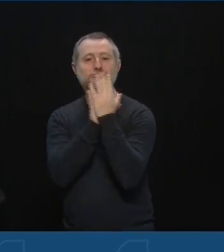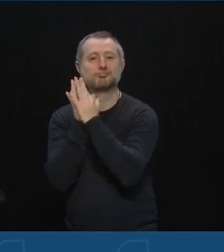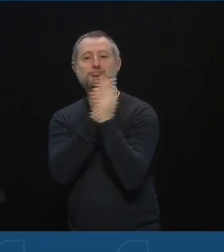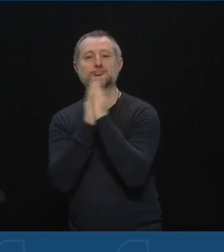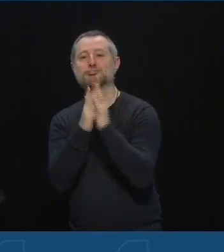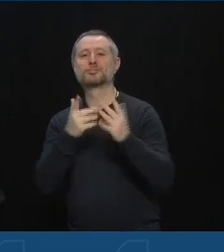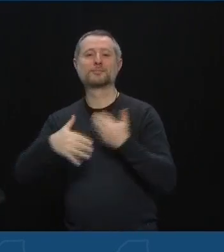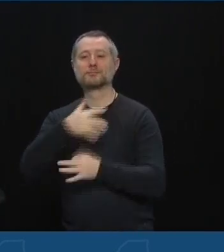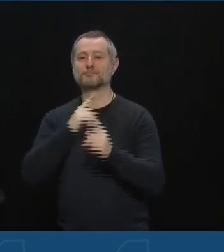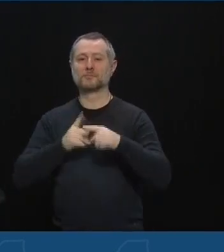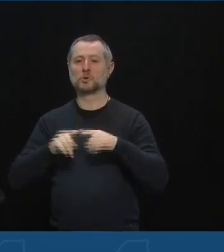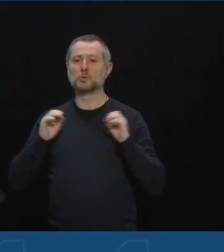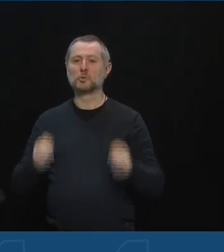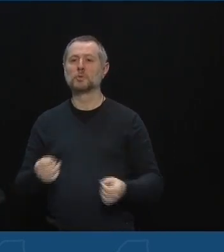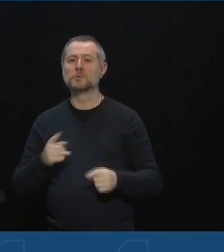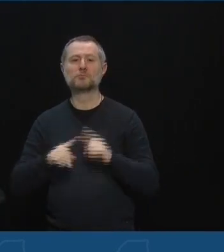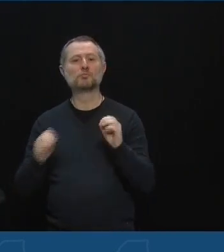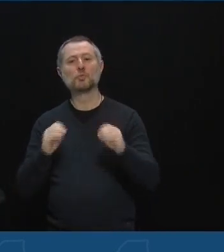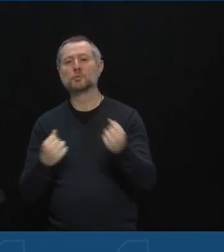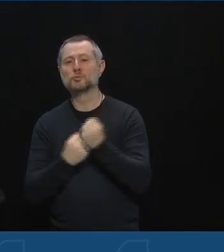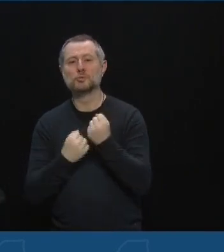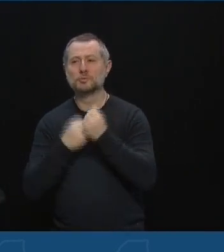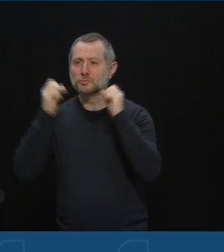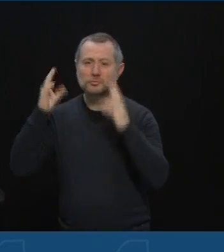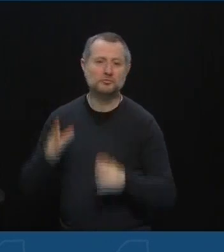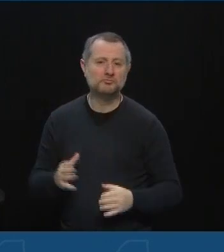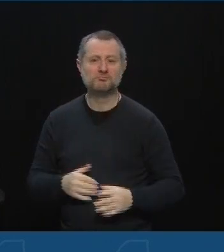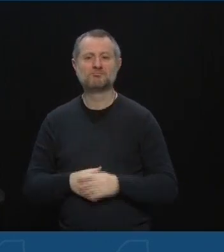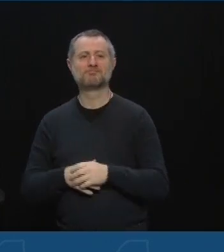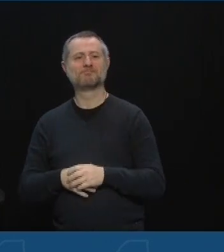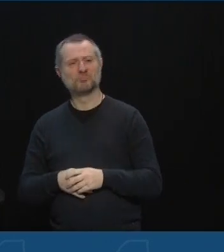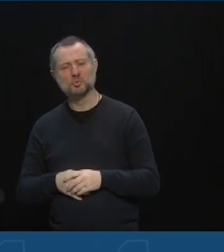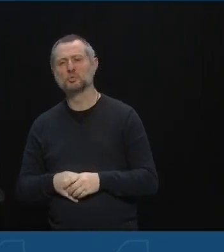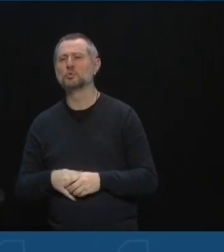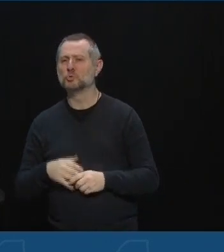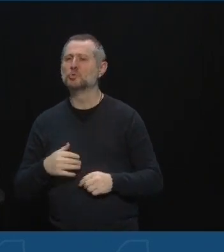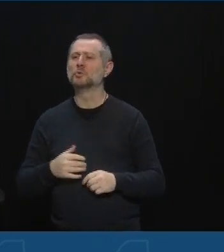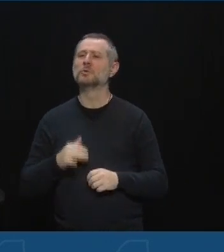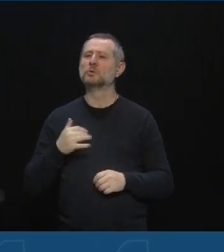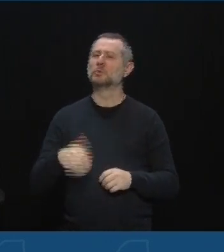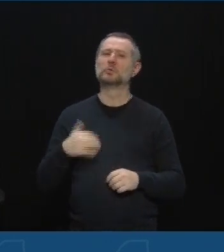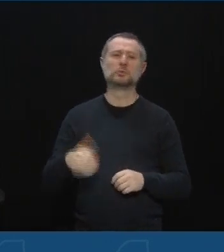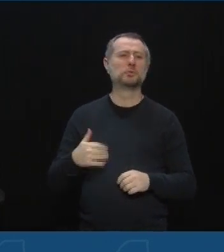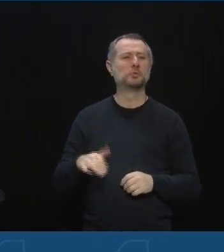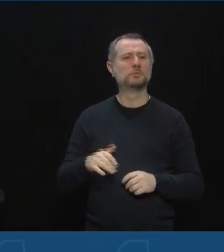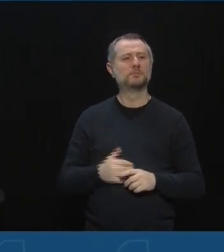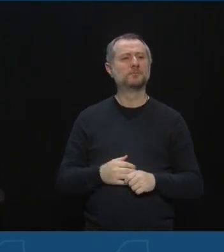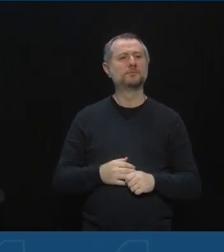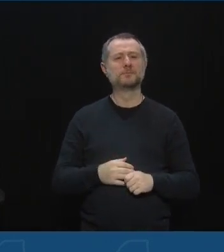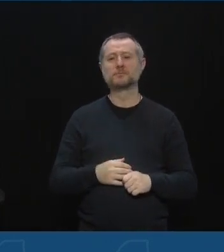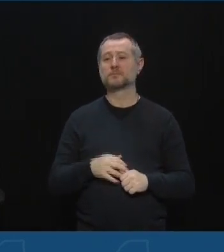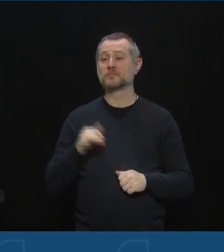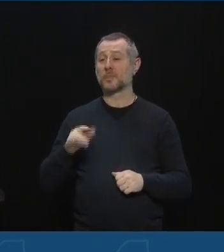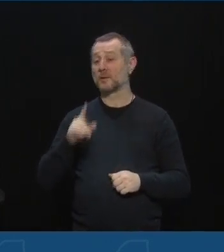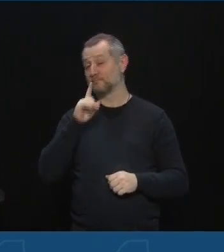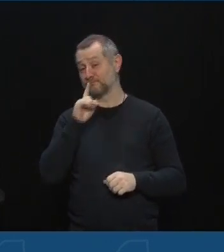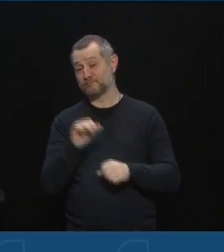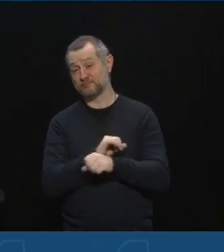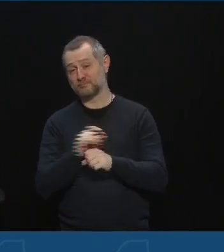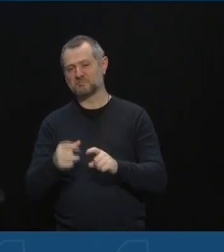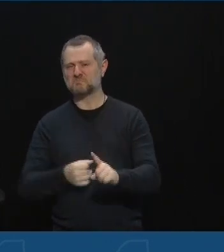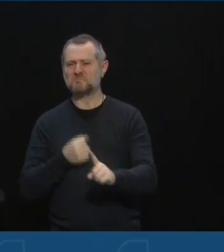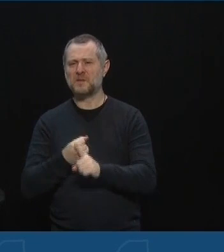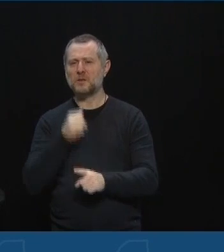support system or people who need particular assistance. I mean, we really, I don't know if we're going to know for a long time the real impact on our